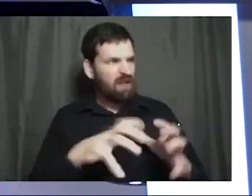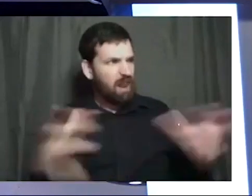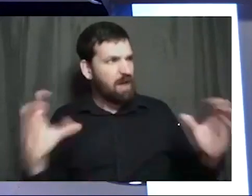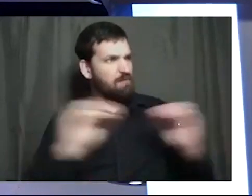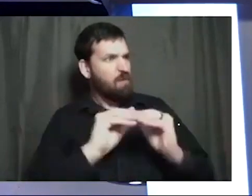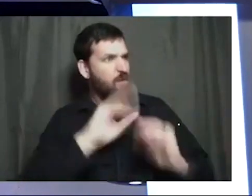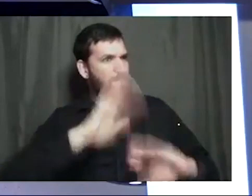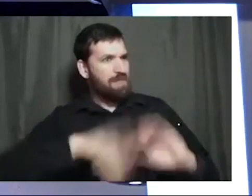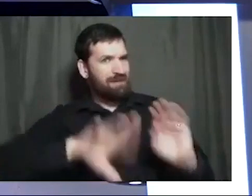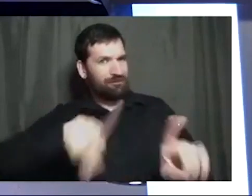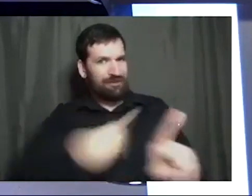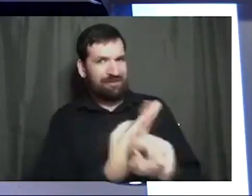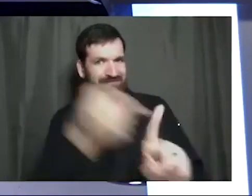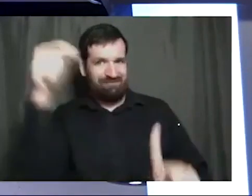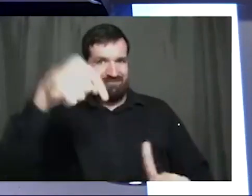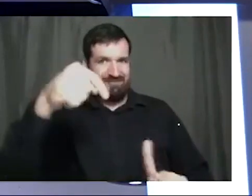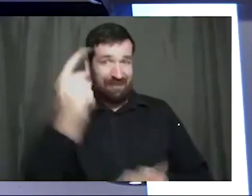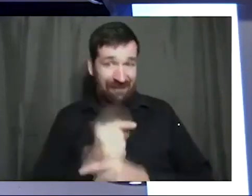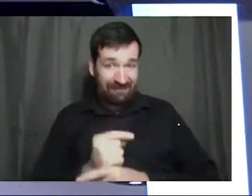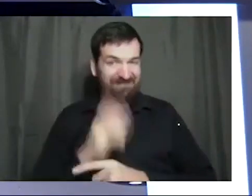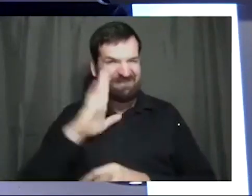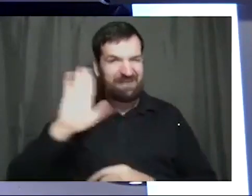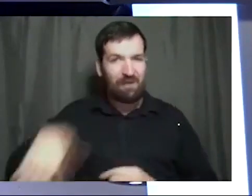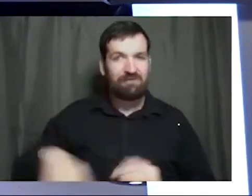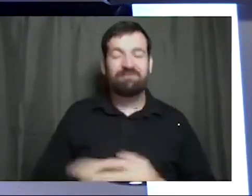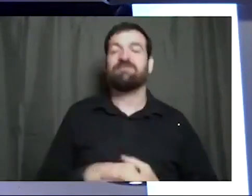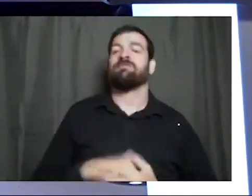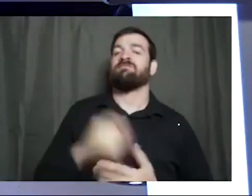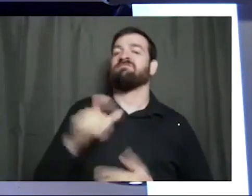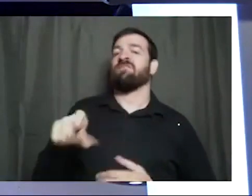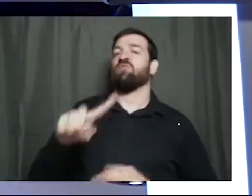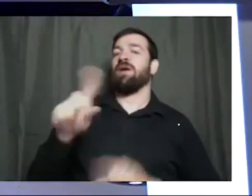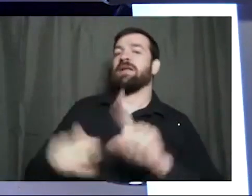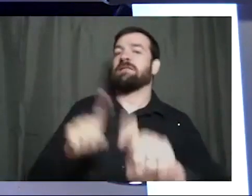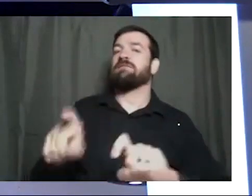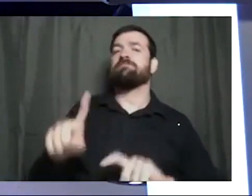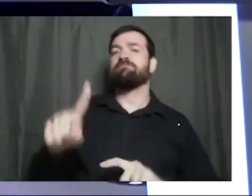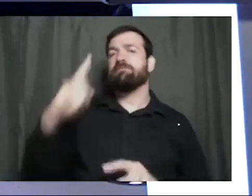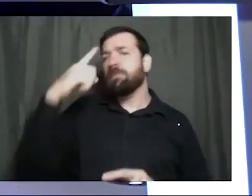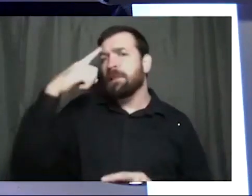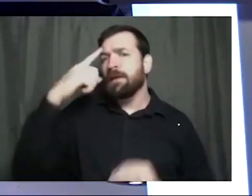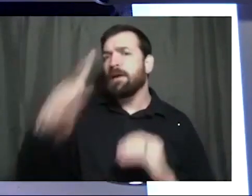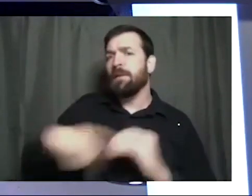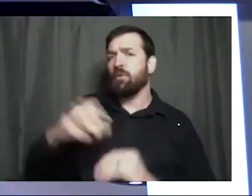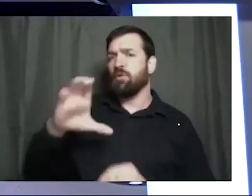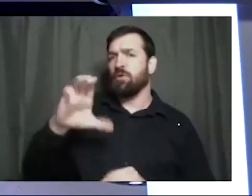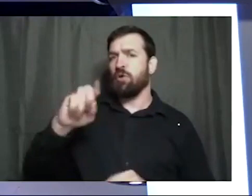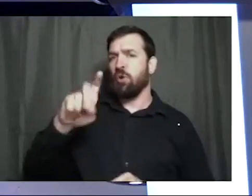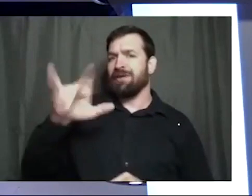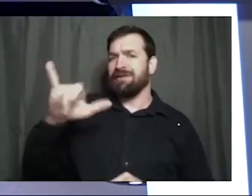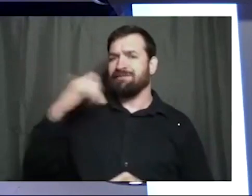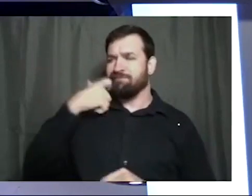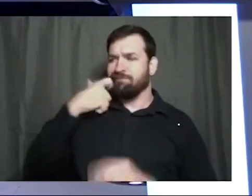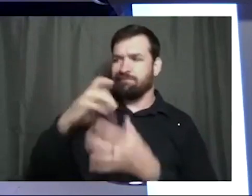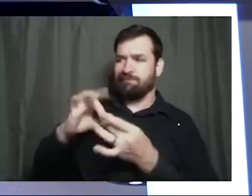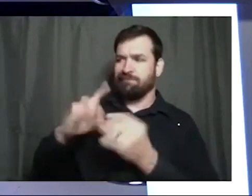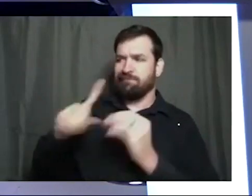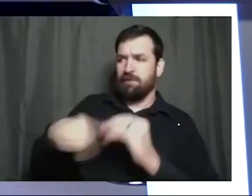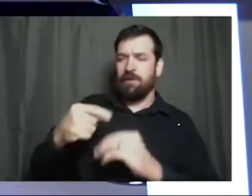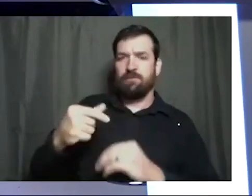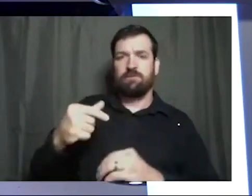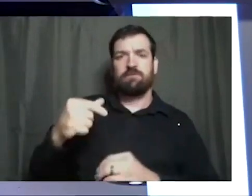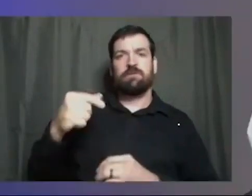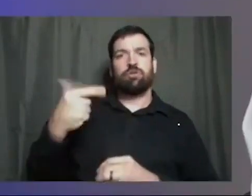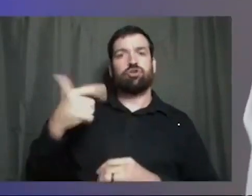We know that. We know that. I do have to ask, this is kind of in your wheelhouse, your thoughts on what Cody had just talked about with the gymnastics player. What can you you. What kind of insight can you give us on